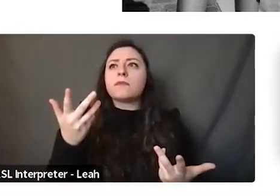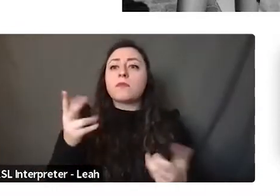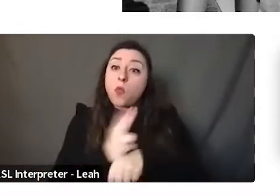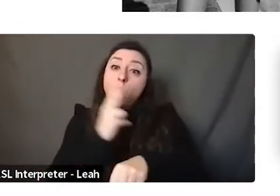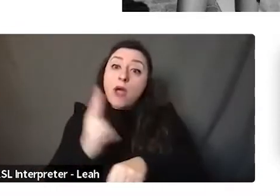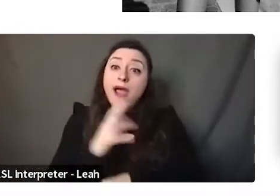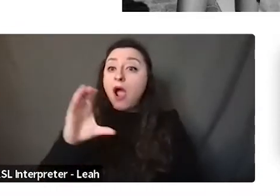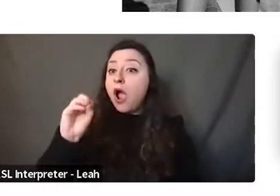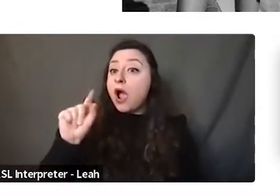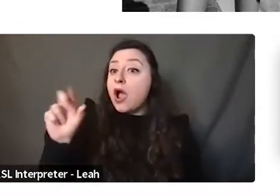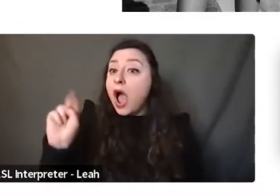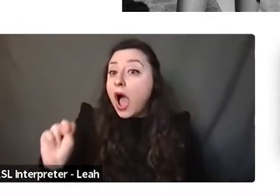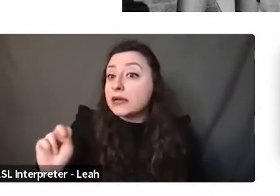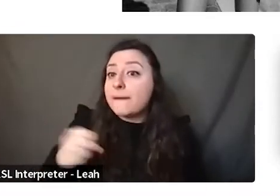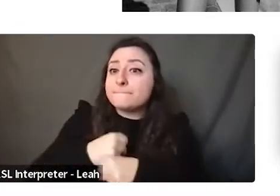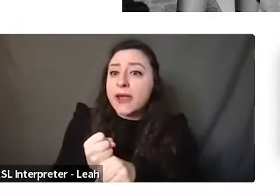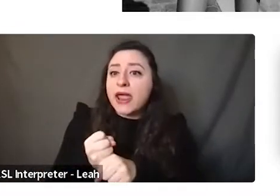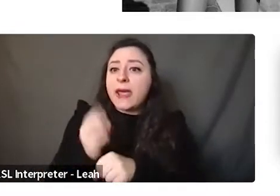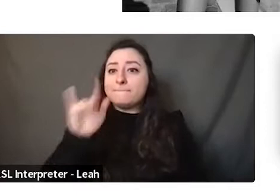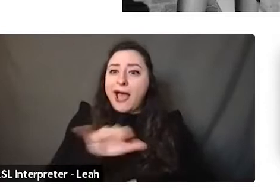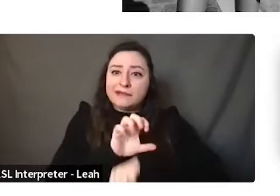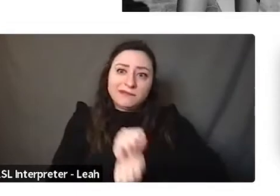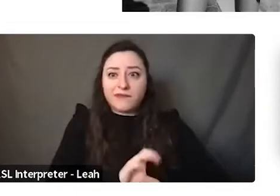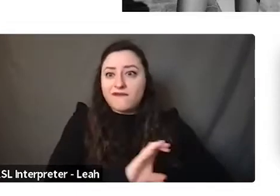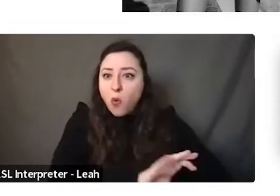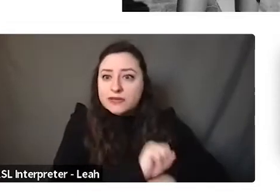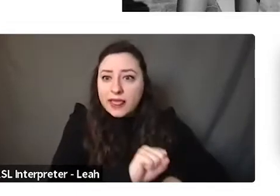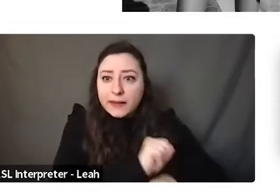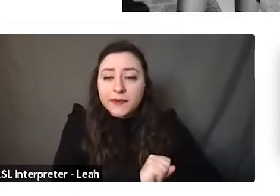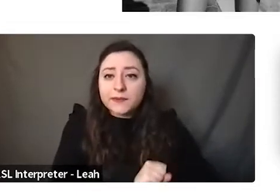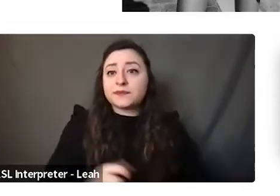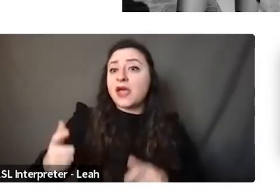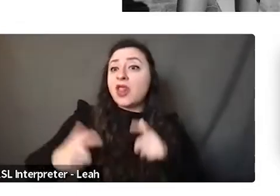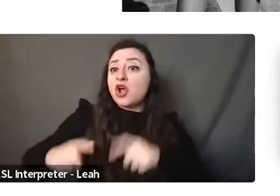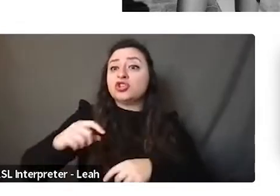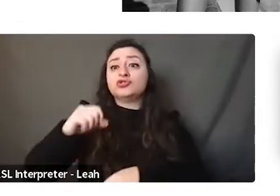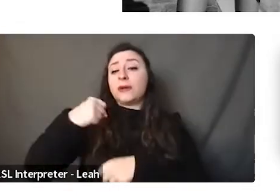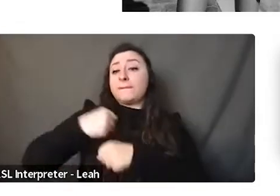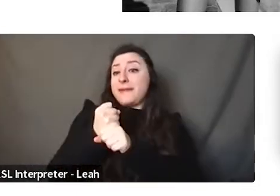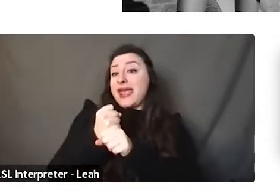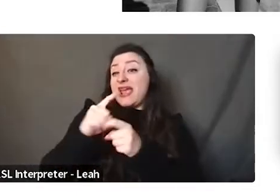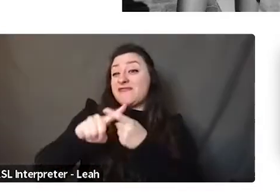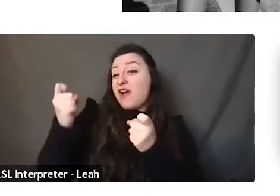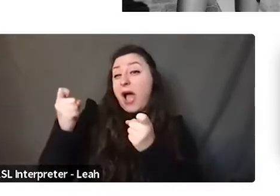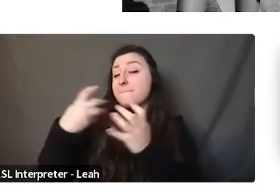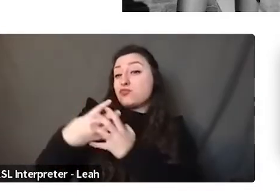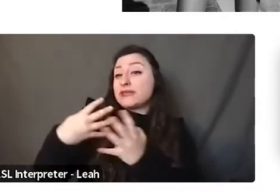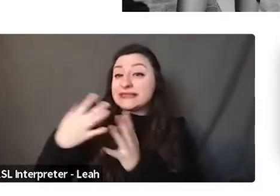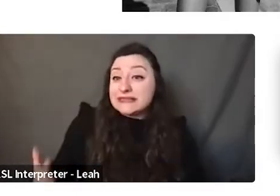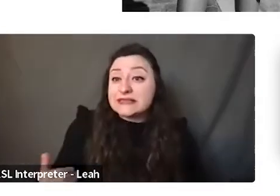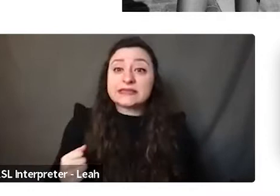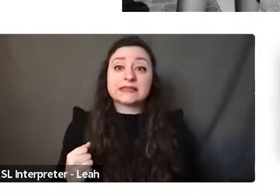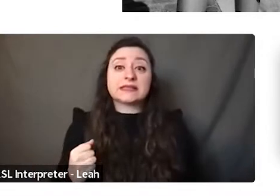wear cotton made by forced labor? Will you sell lingerie made by prison labor? Will you wear lingerie and